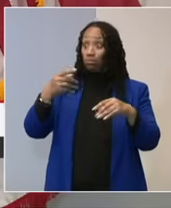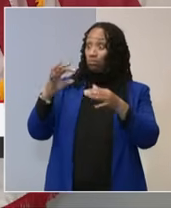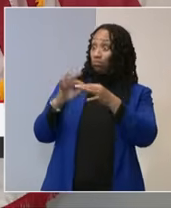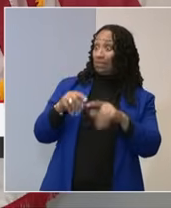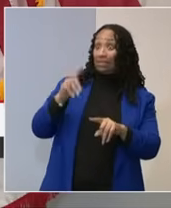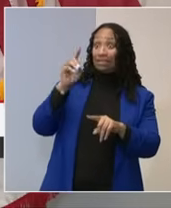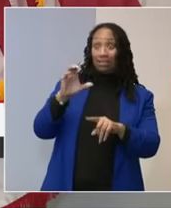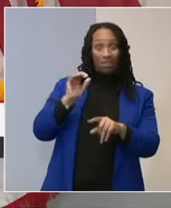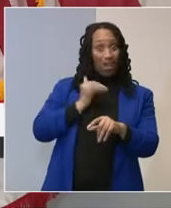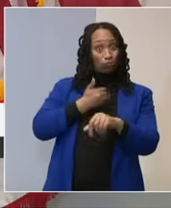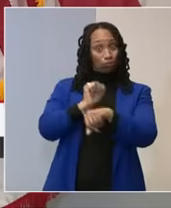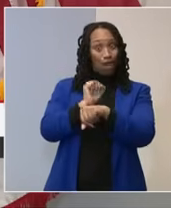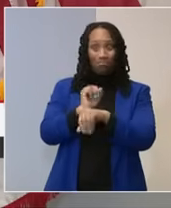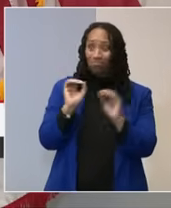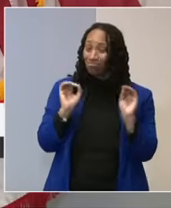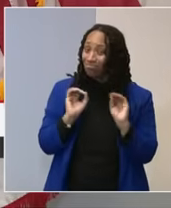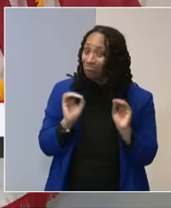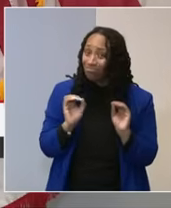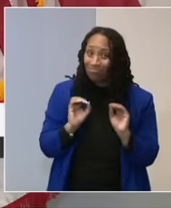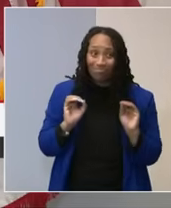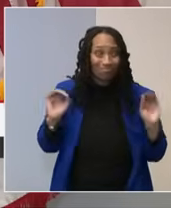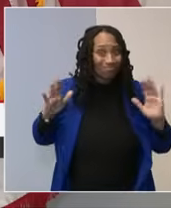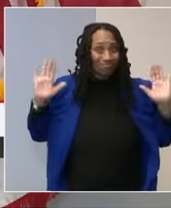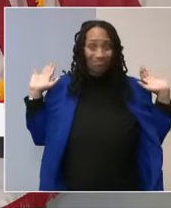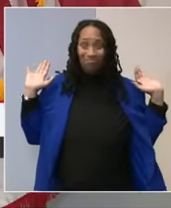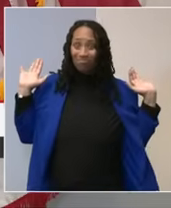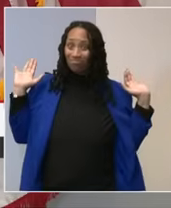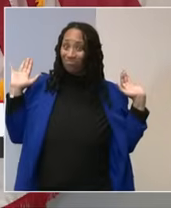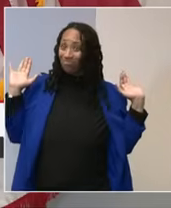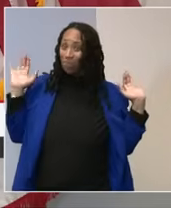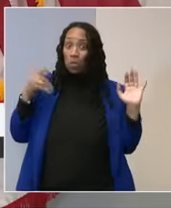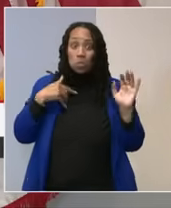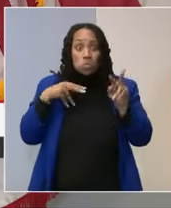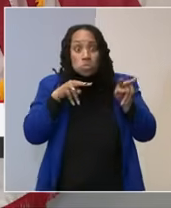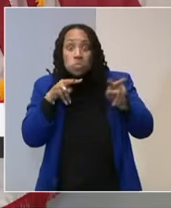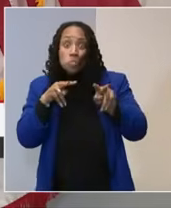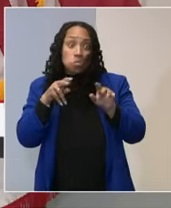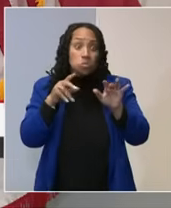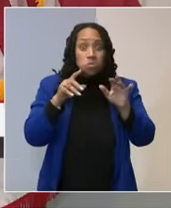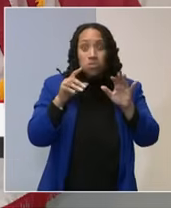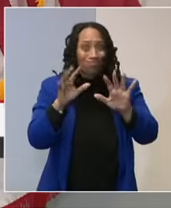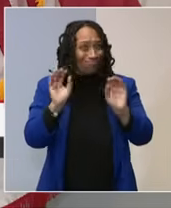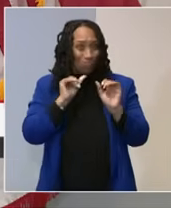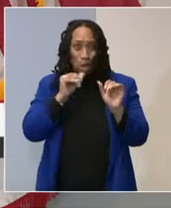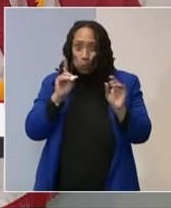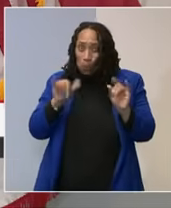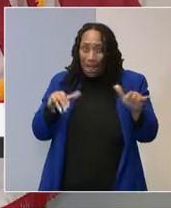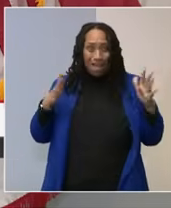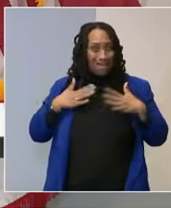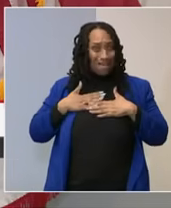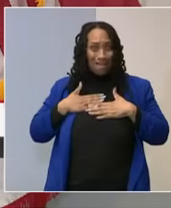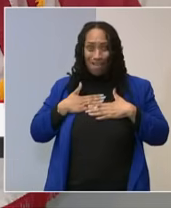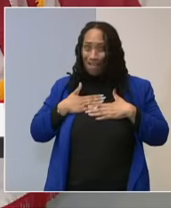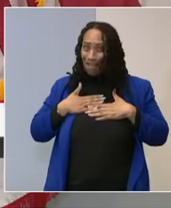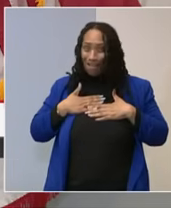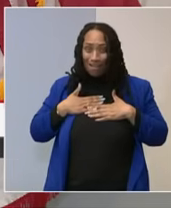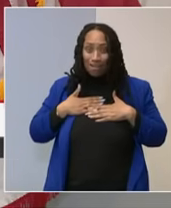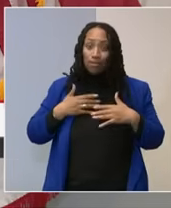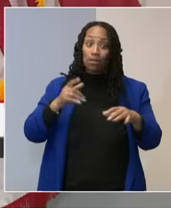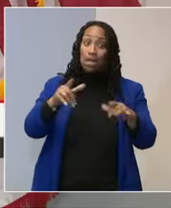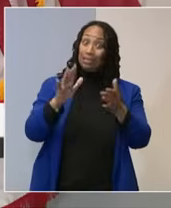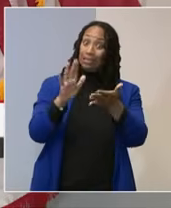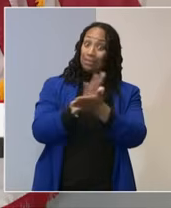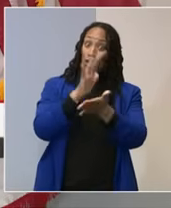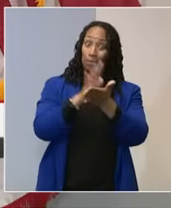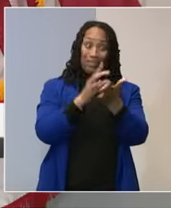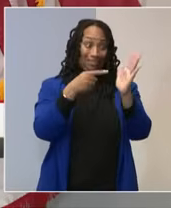we don't do immigration enforcement and making that more clear in our mayor's order maybe would have helped a